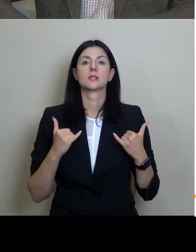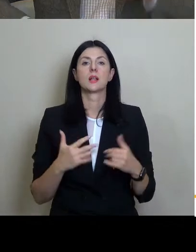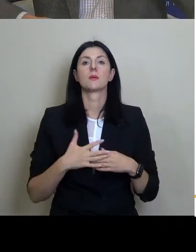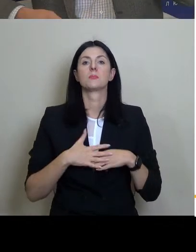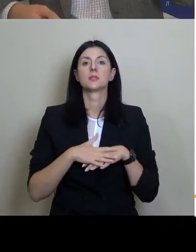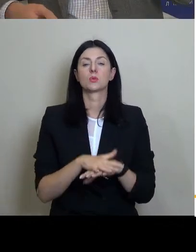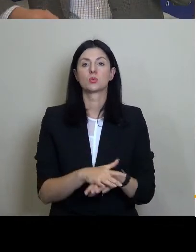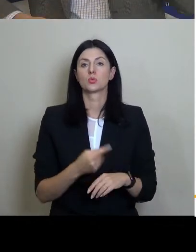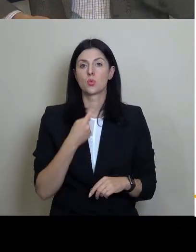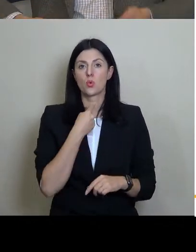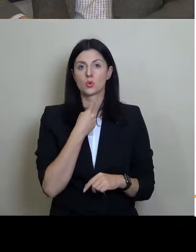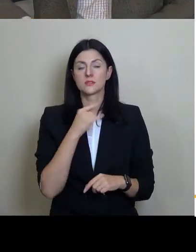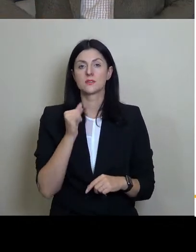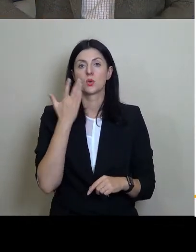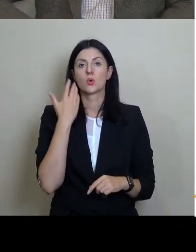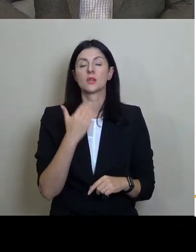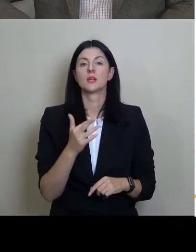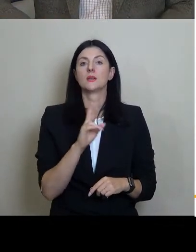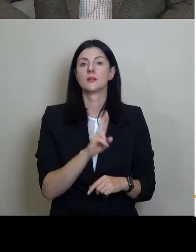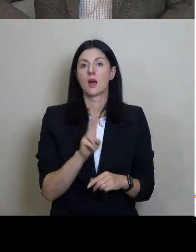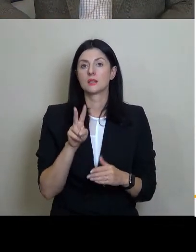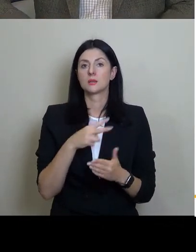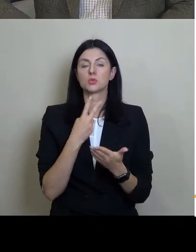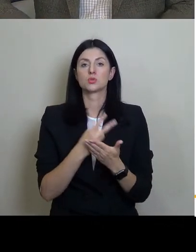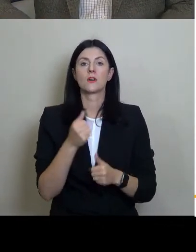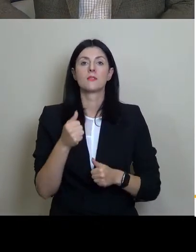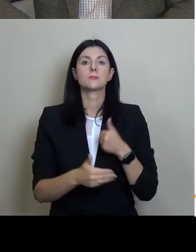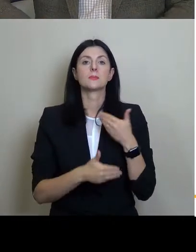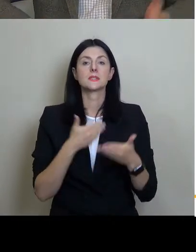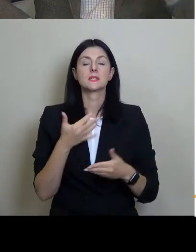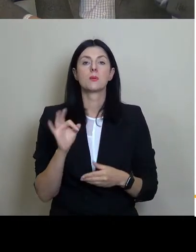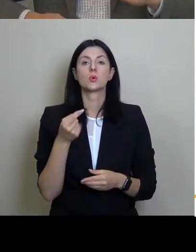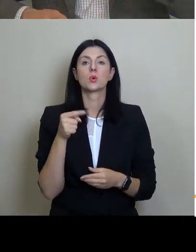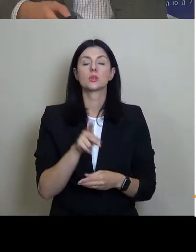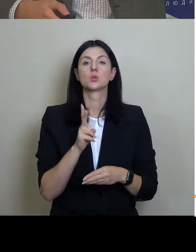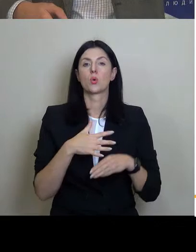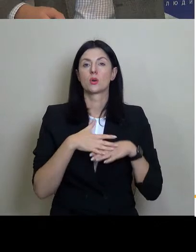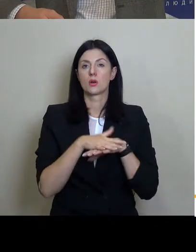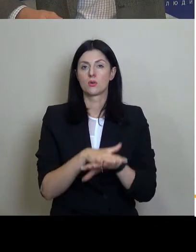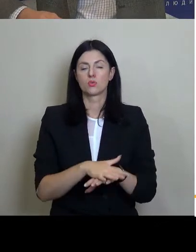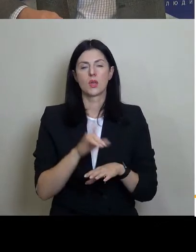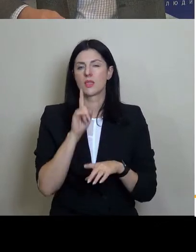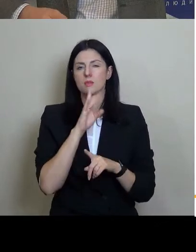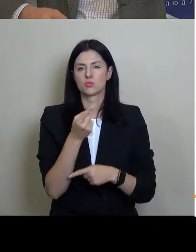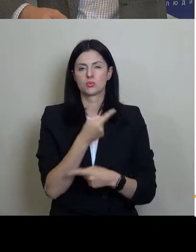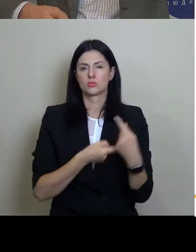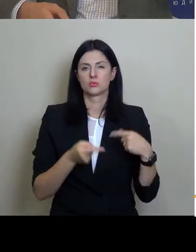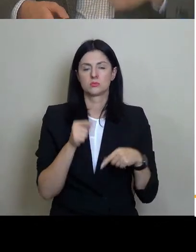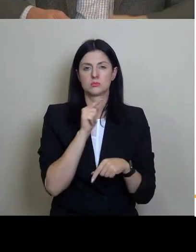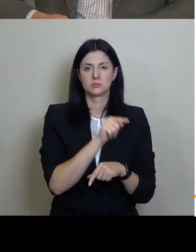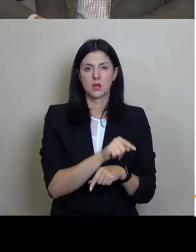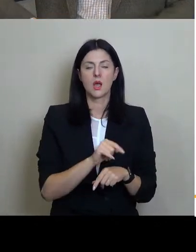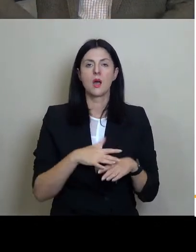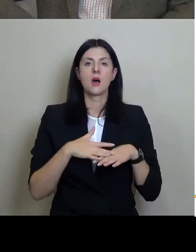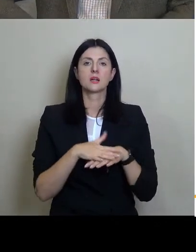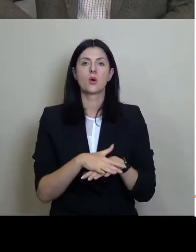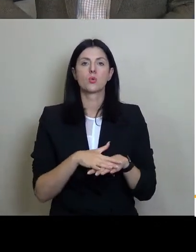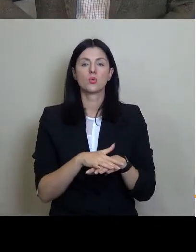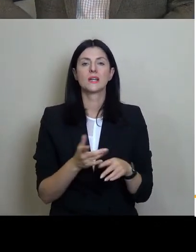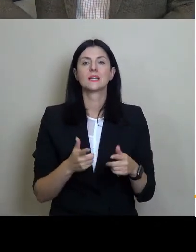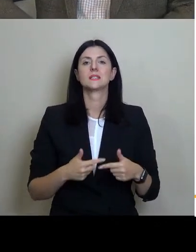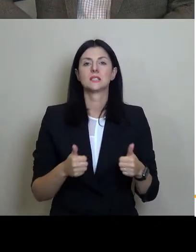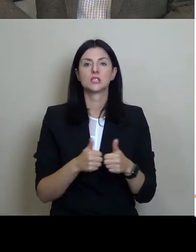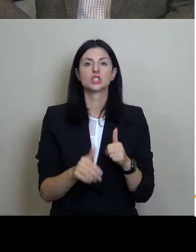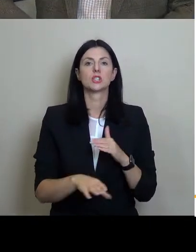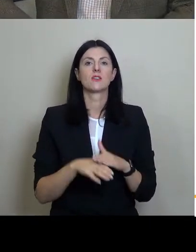very convoluted, and it's difficult to tally the votes. And when I was projecting the slide and telling you who is going to count the